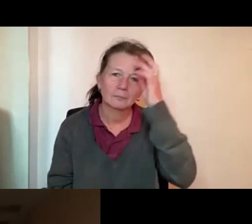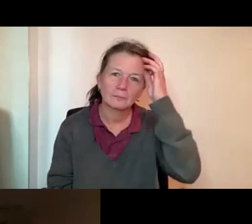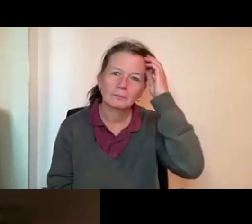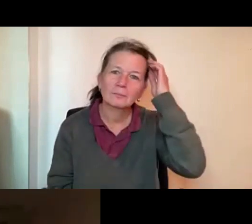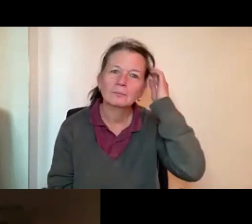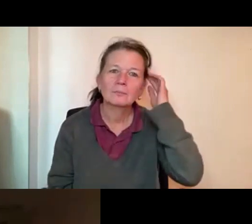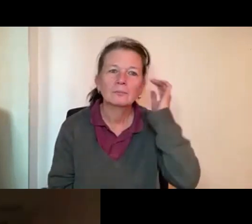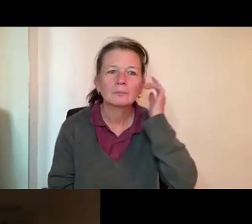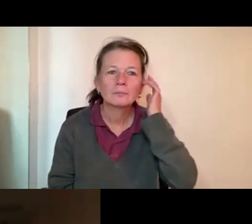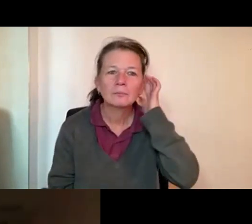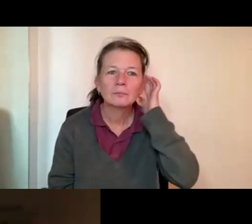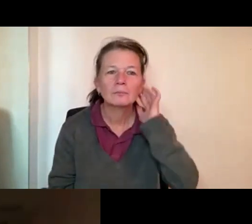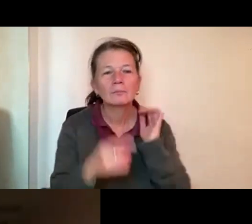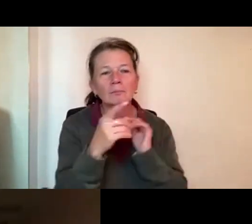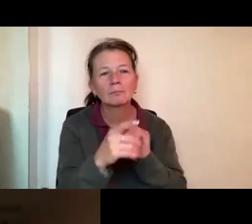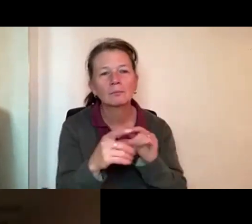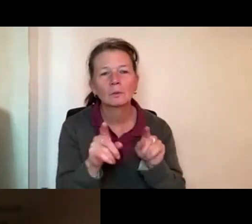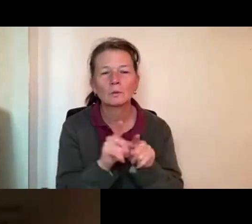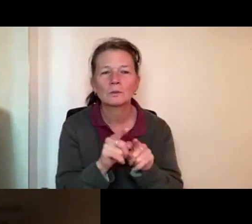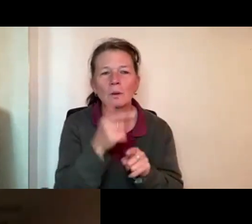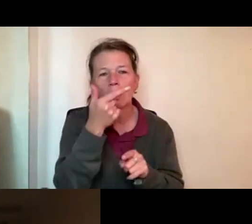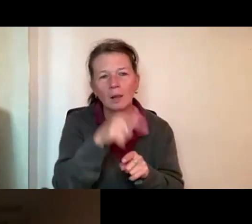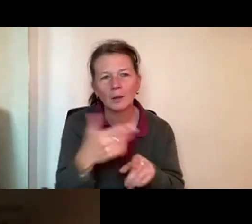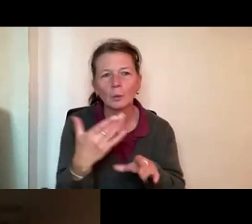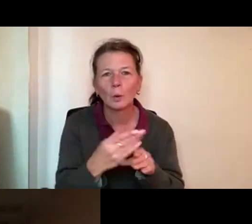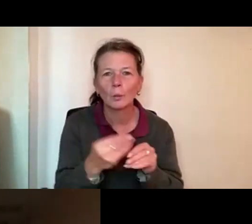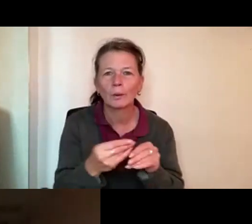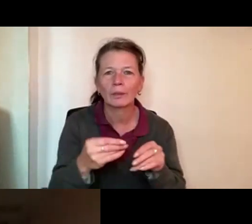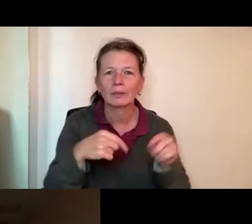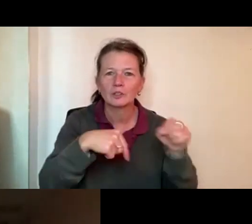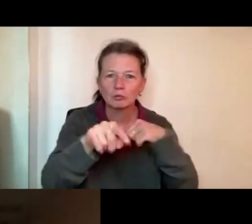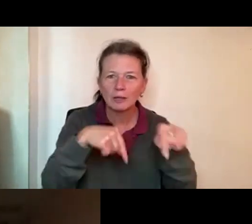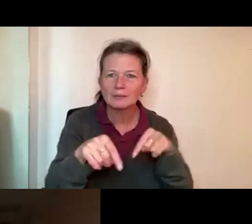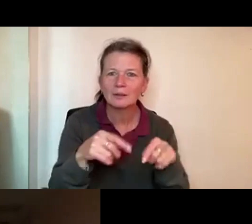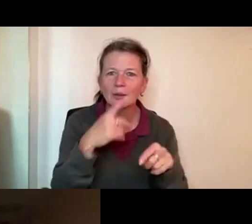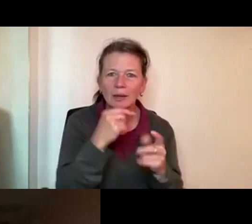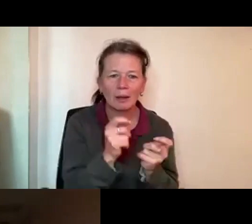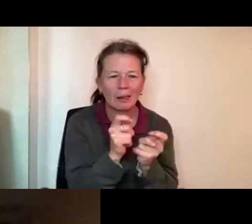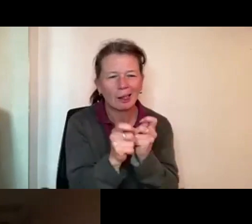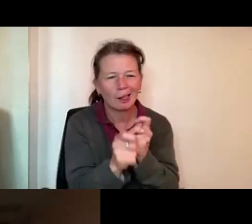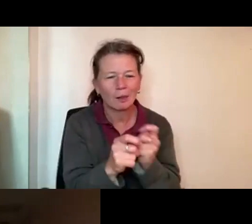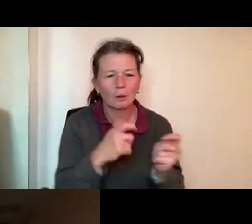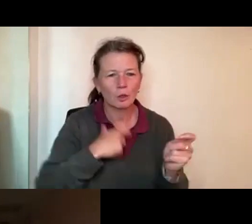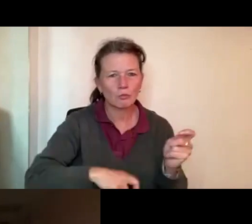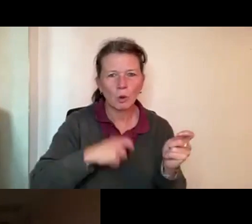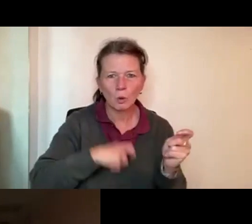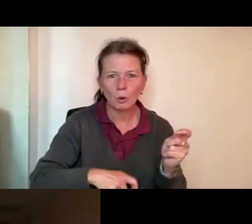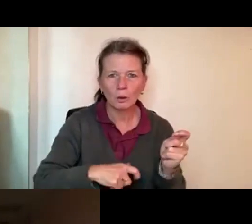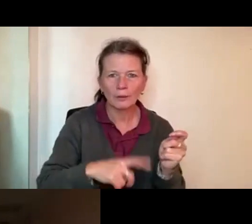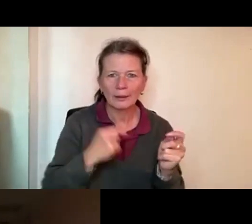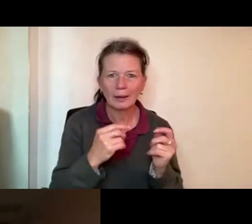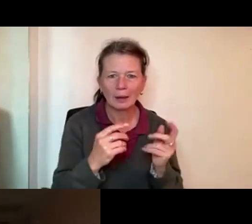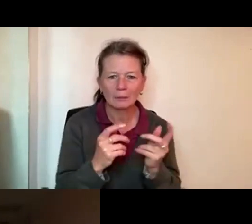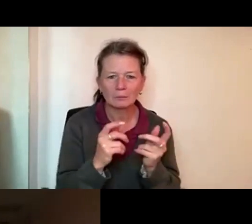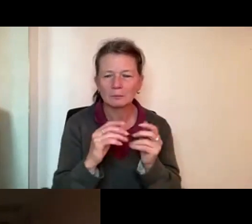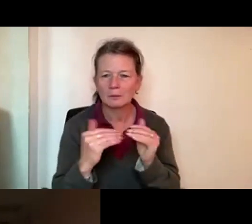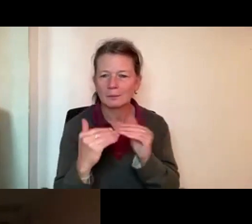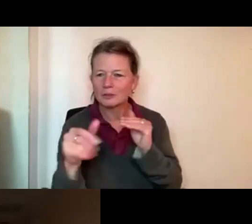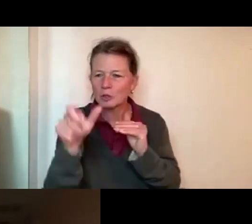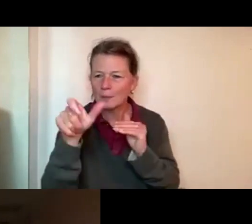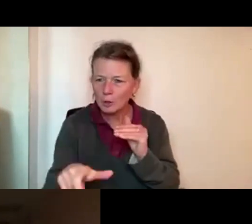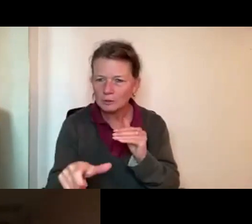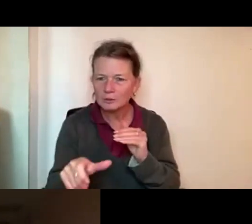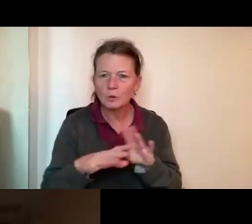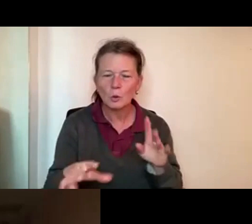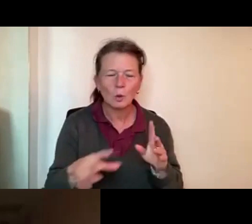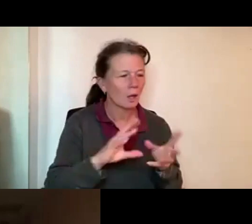And we were also lucky to work with a director willing to tailor roles and movement to the bodies in the room, as opposed to the sort of bodies in the